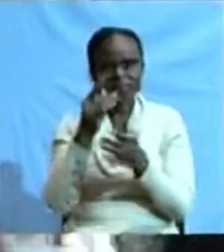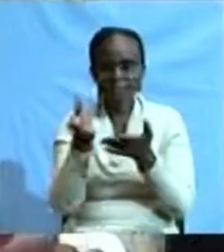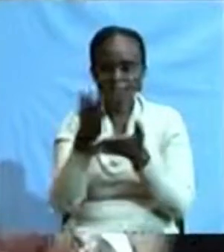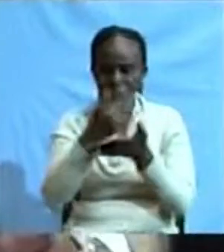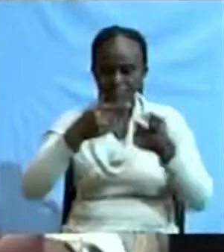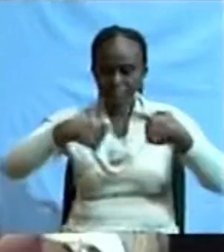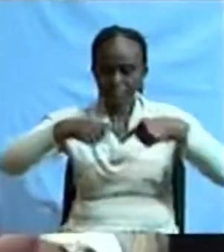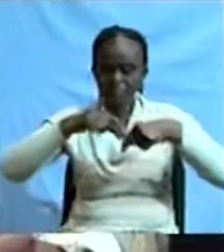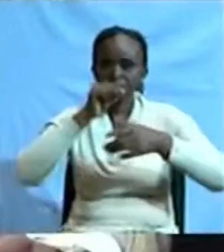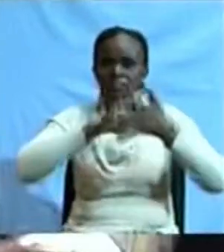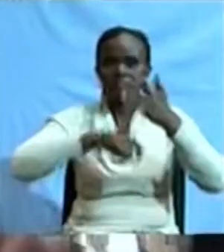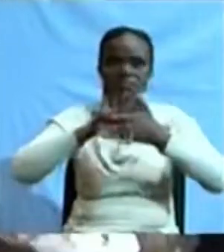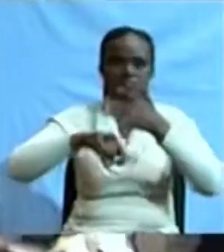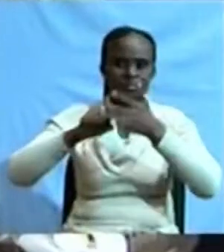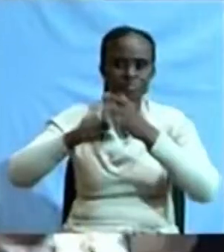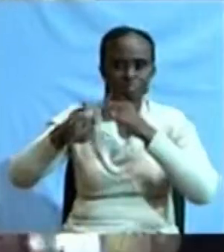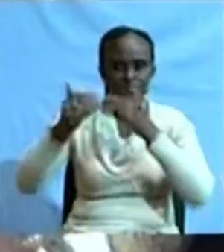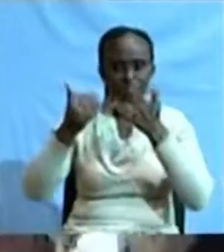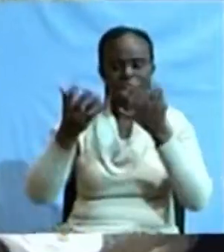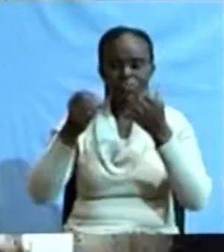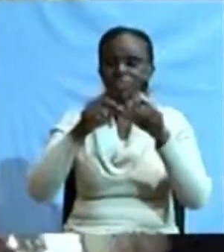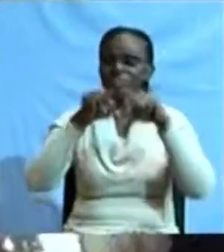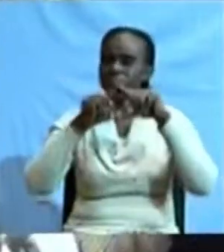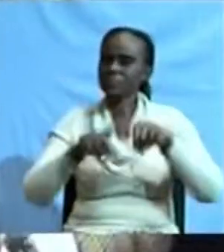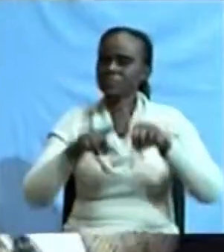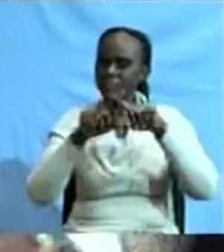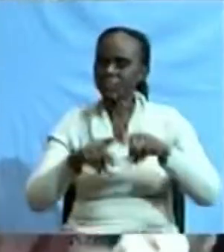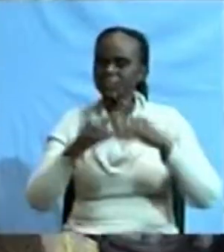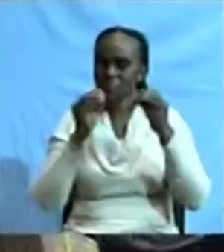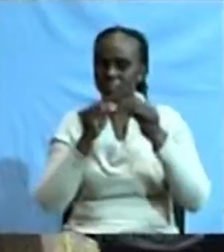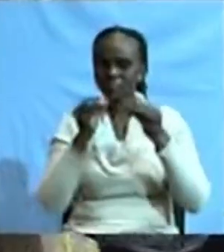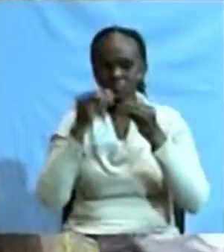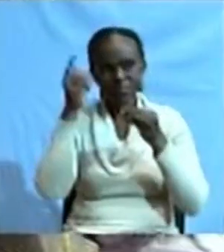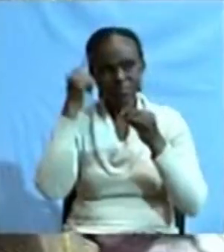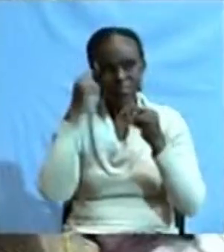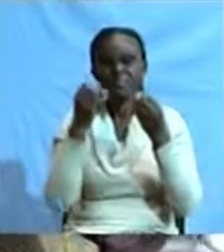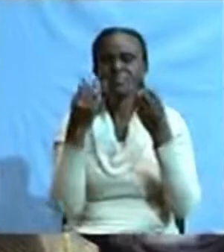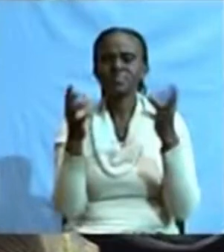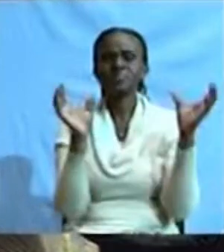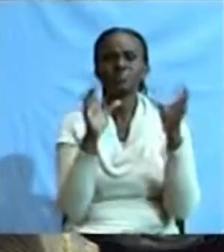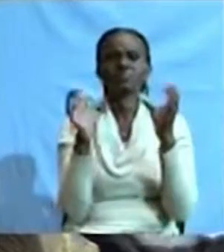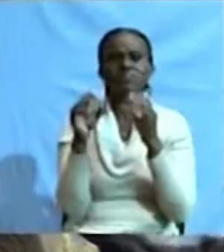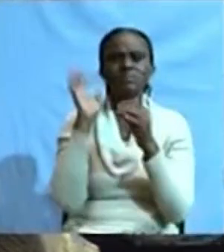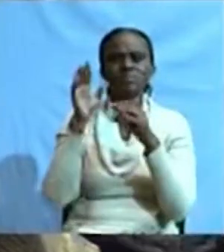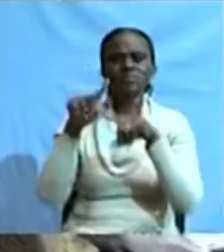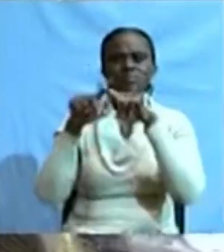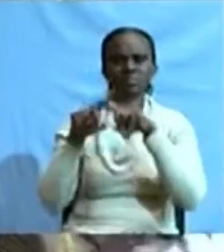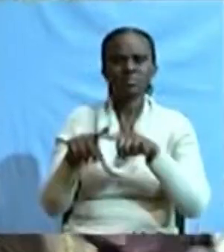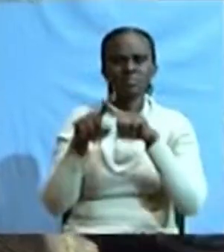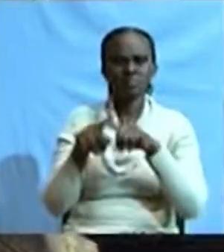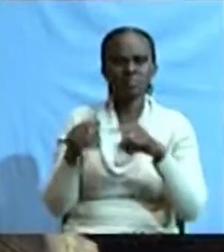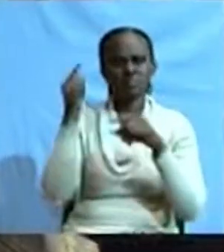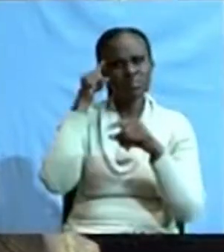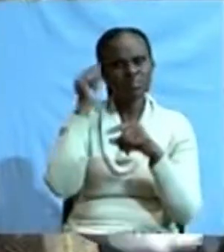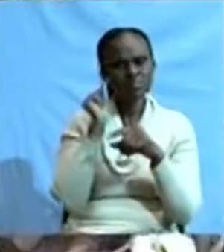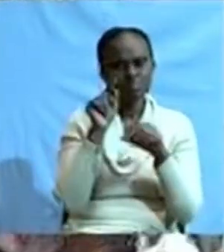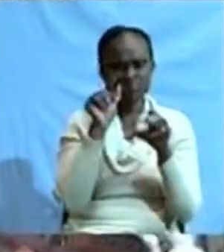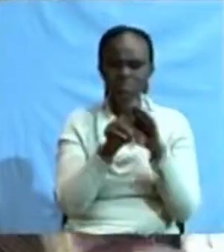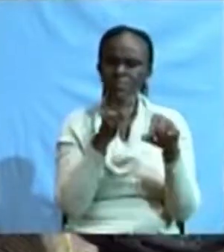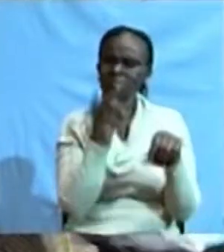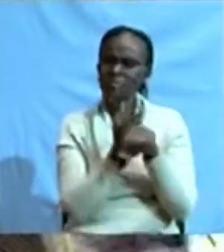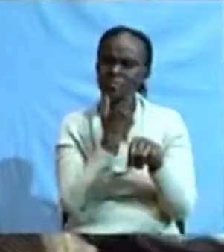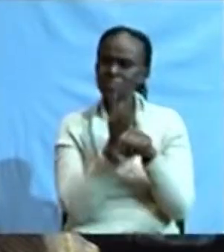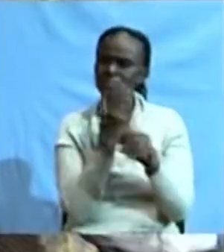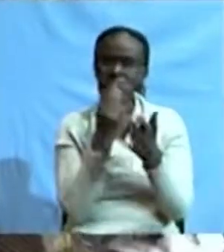local taxes, you want to depend on government. How many councils will depend on government in this